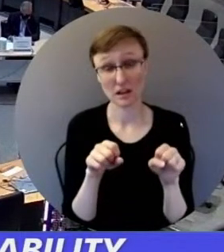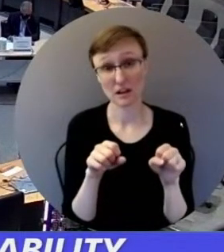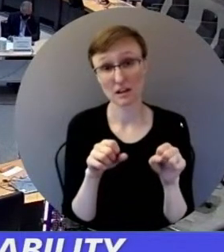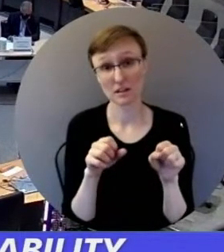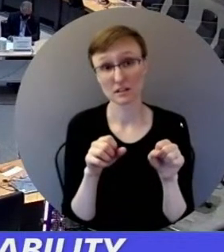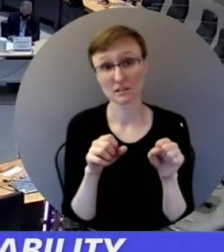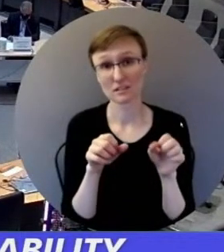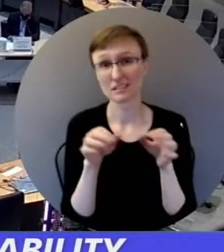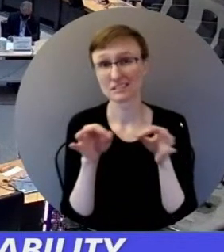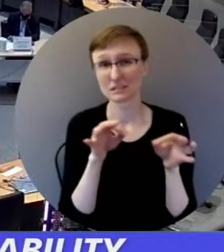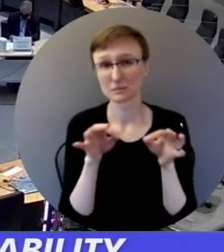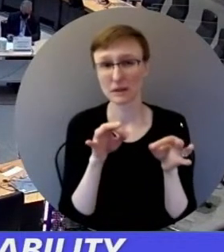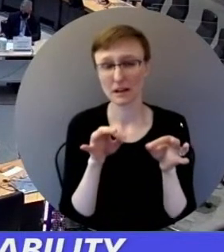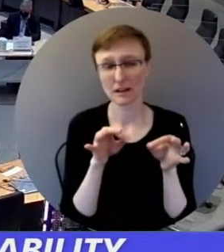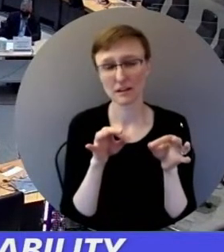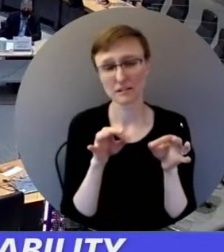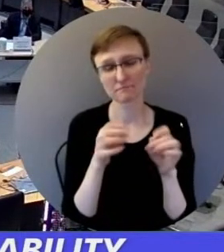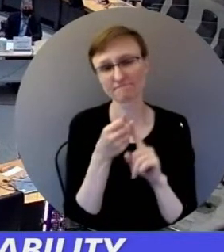Delta variant